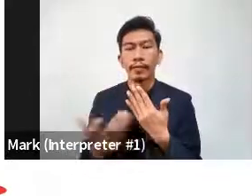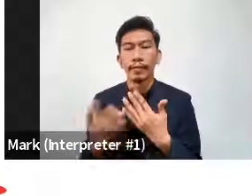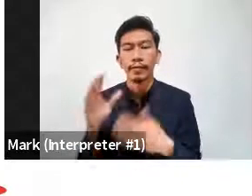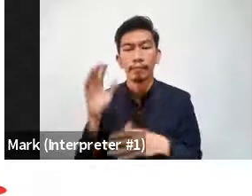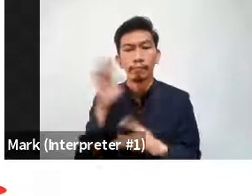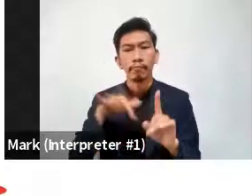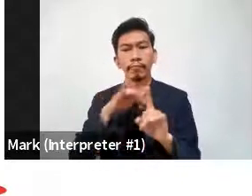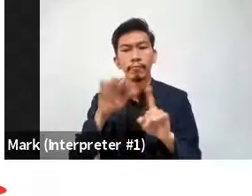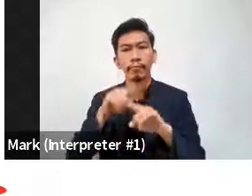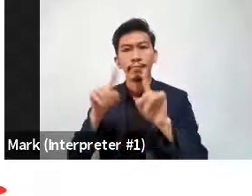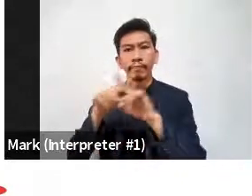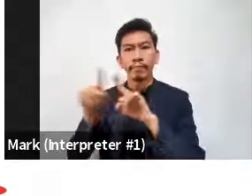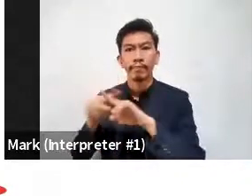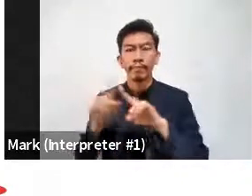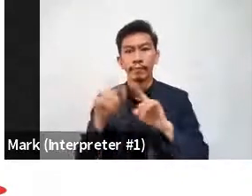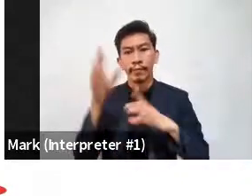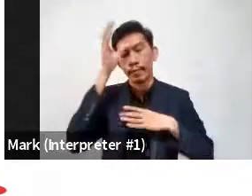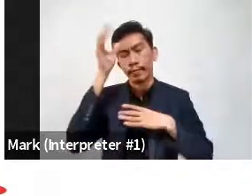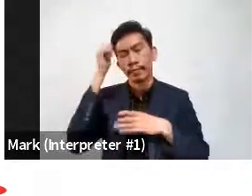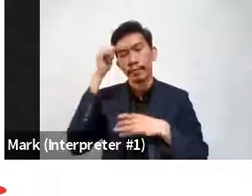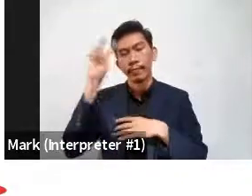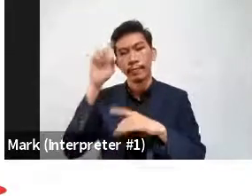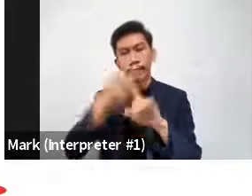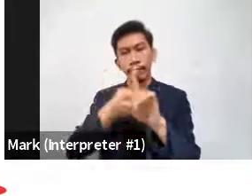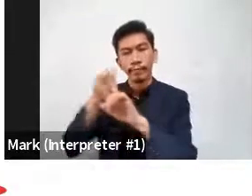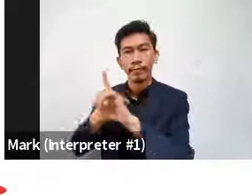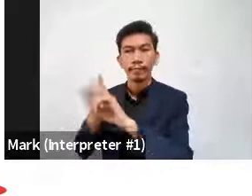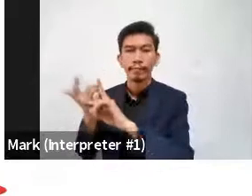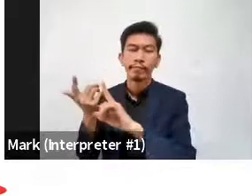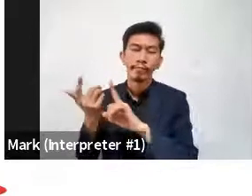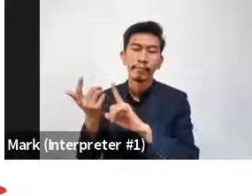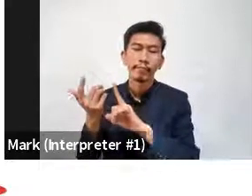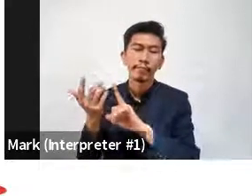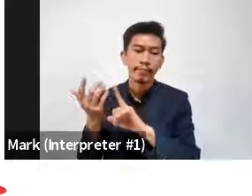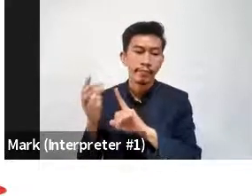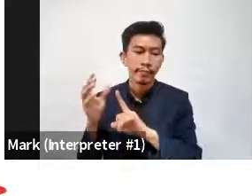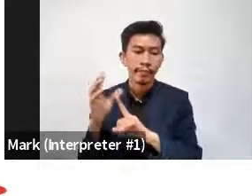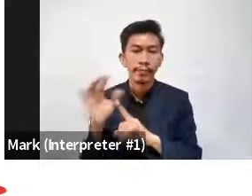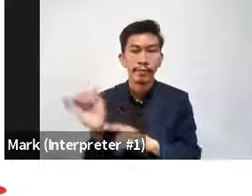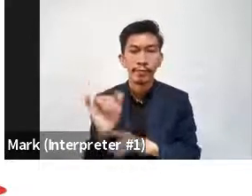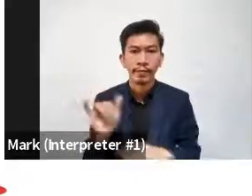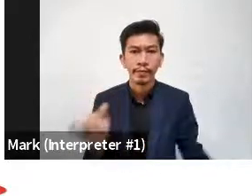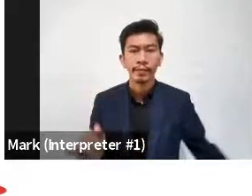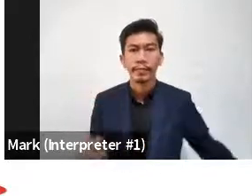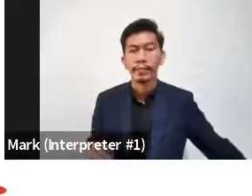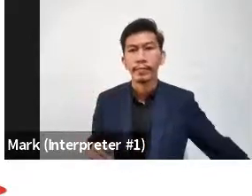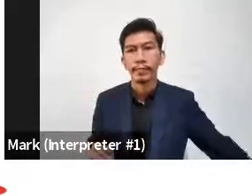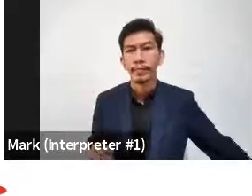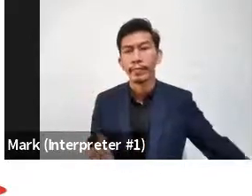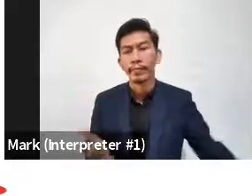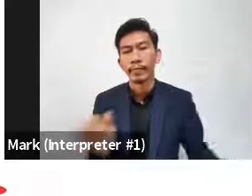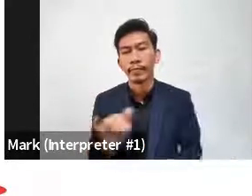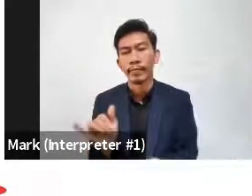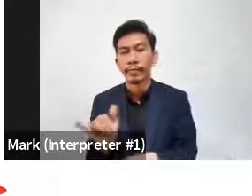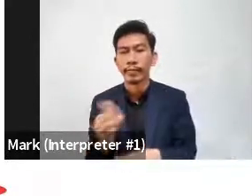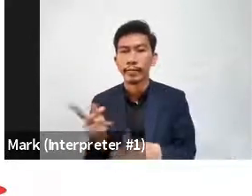various cancer awareness months, which most of them are our priorities as